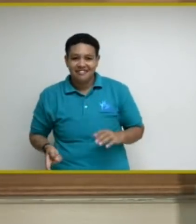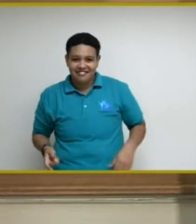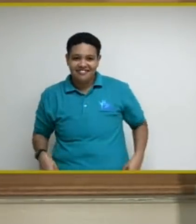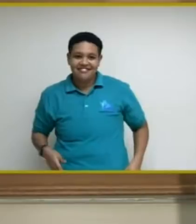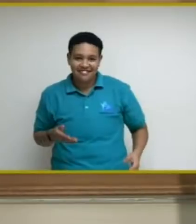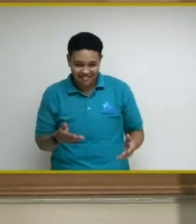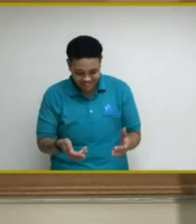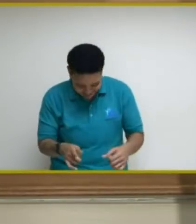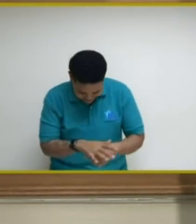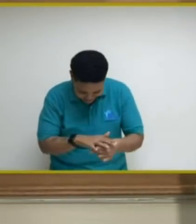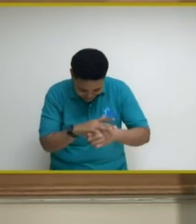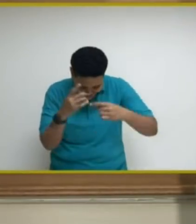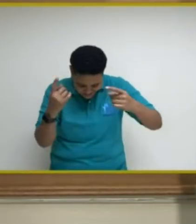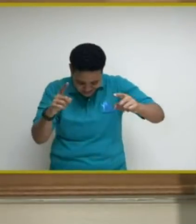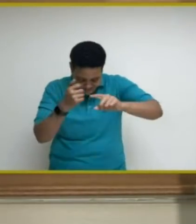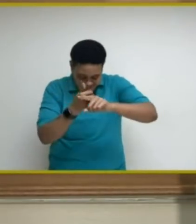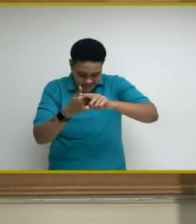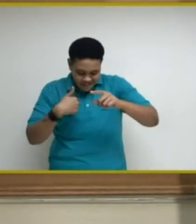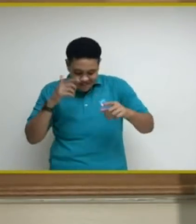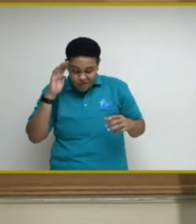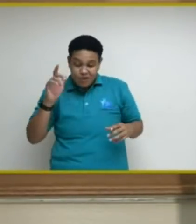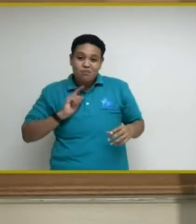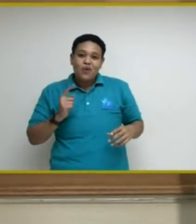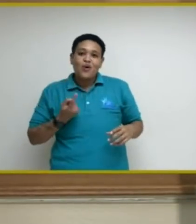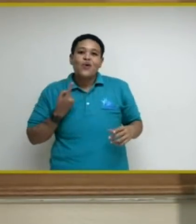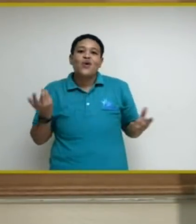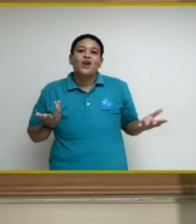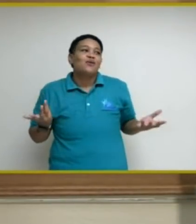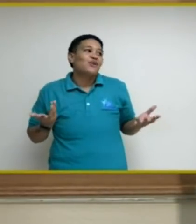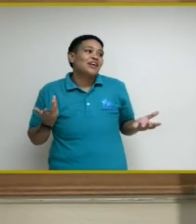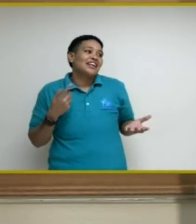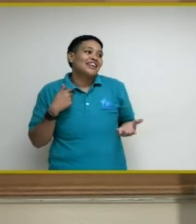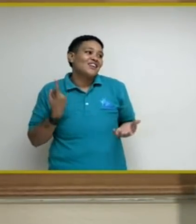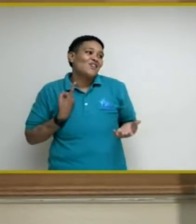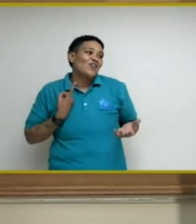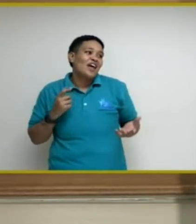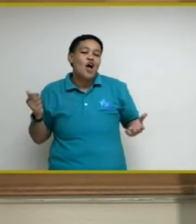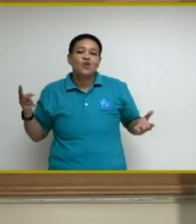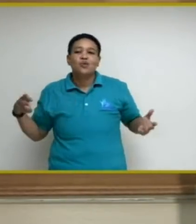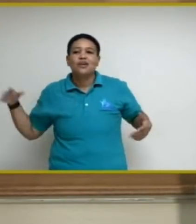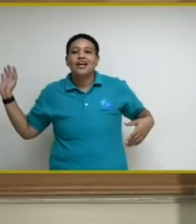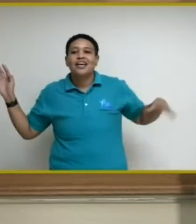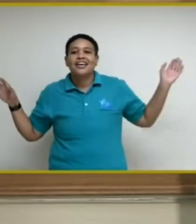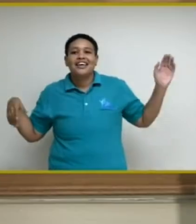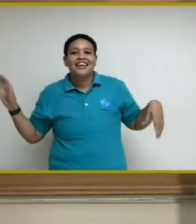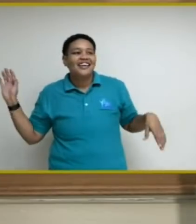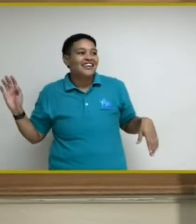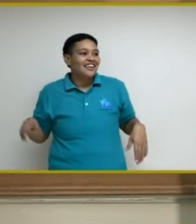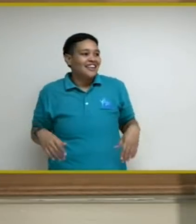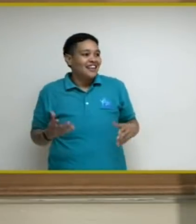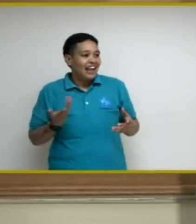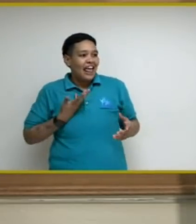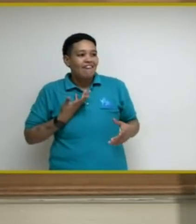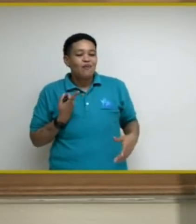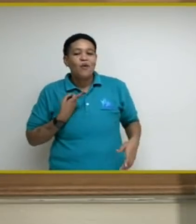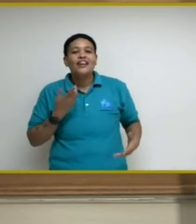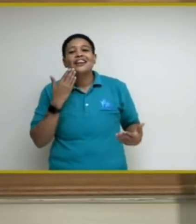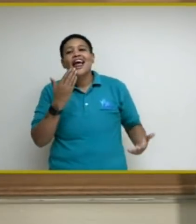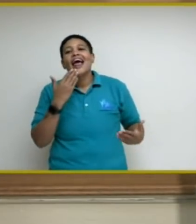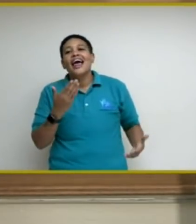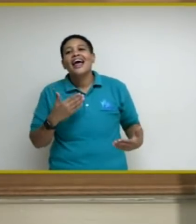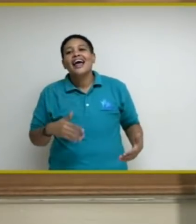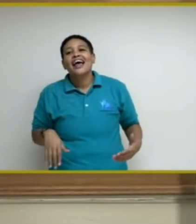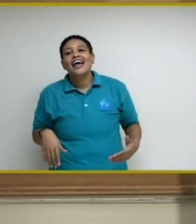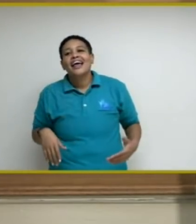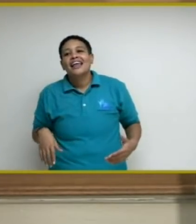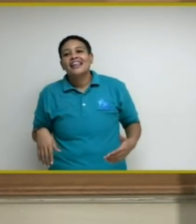here at this location. But I'll be the only one on the witness stand, I believe. My other two hosts are leaving me. Thank you very much.